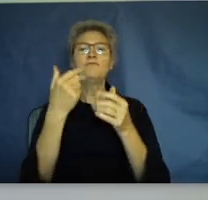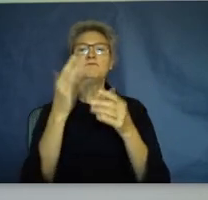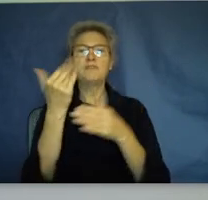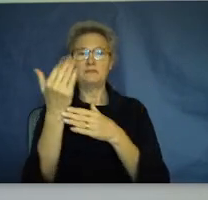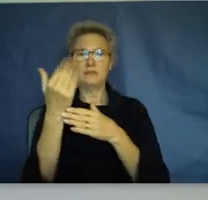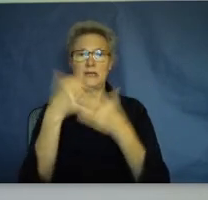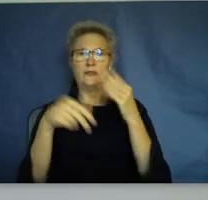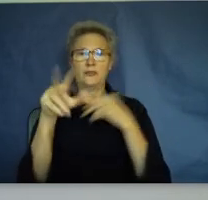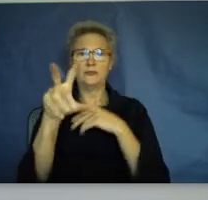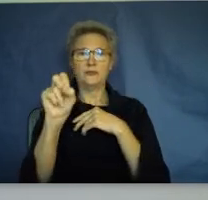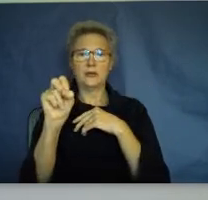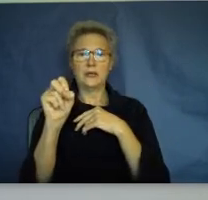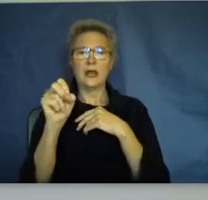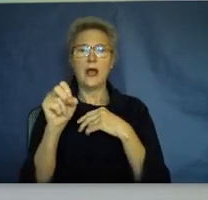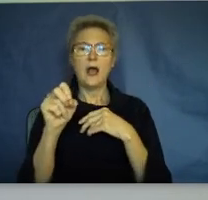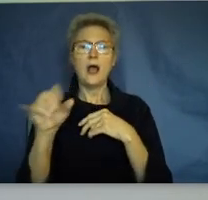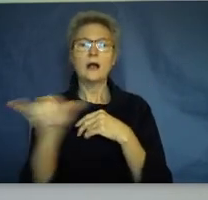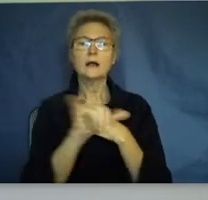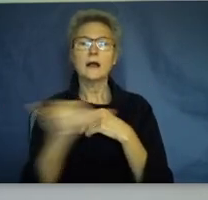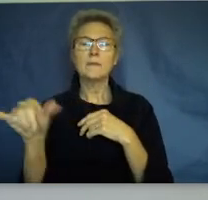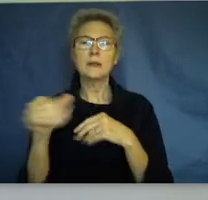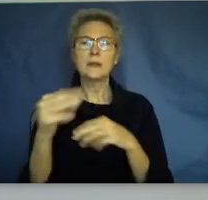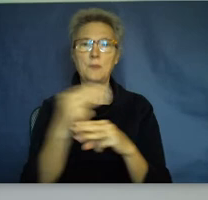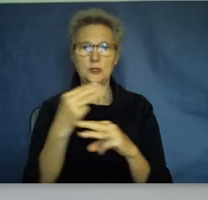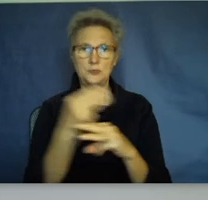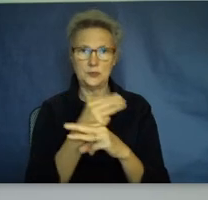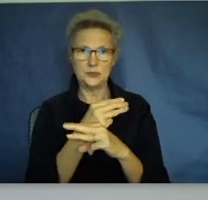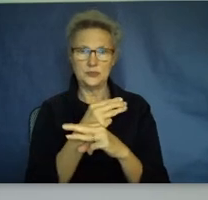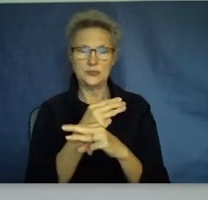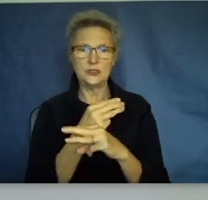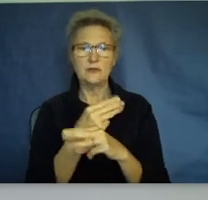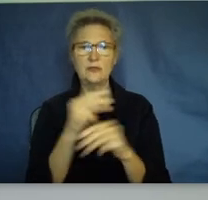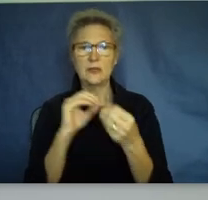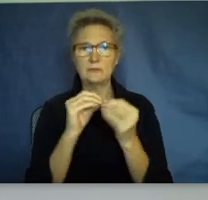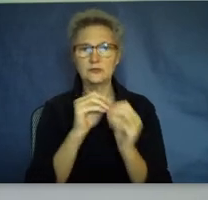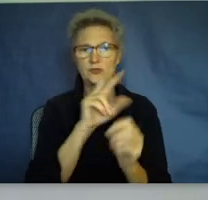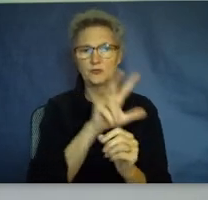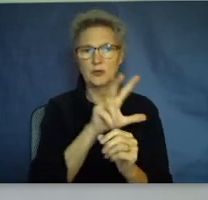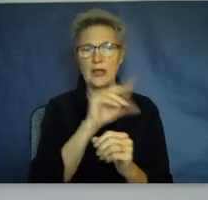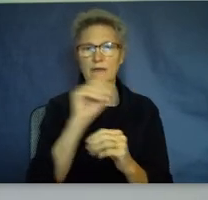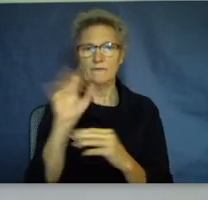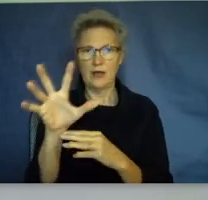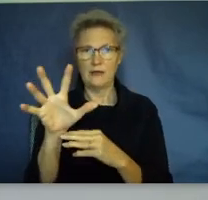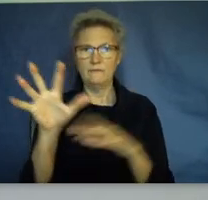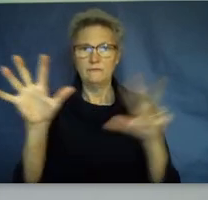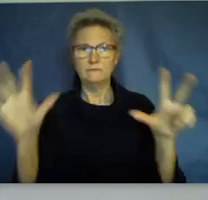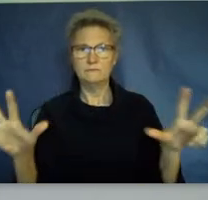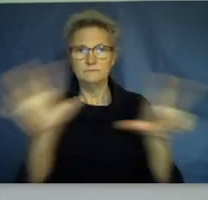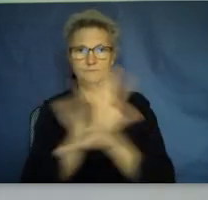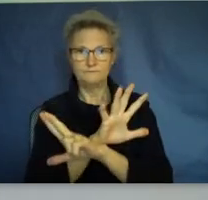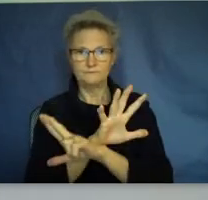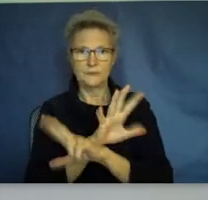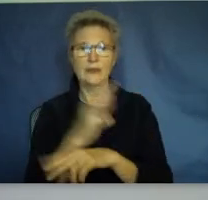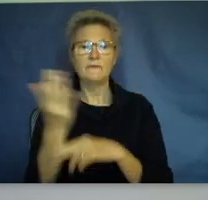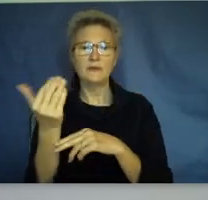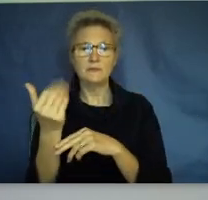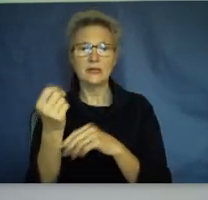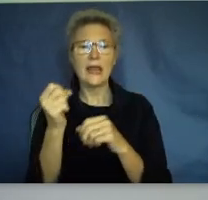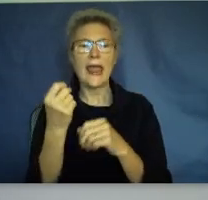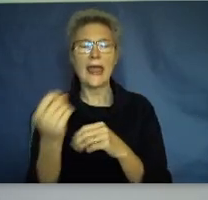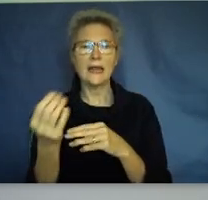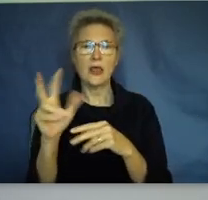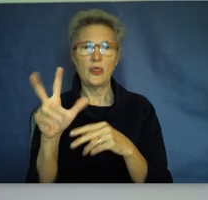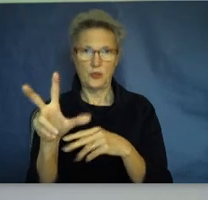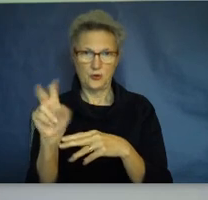and 30 are common multiples of the numbers 3 and 5. So to answer this question, on which days in June will they work together? They